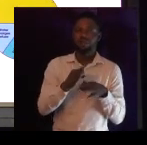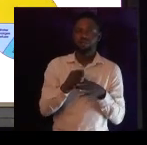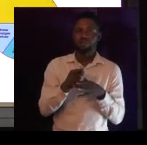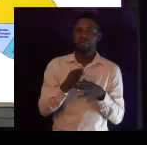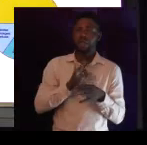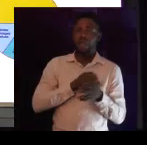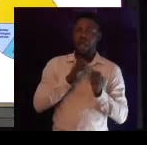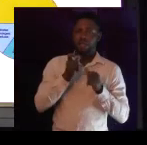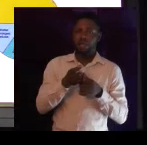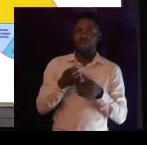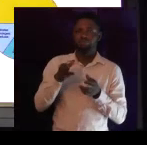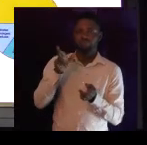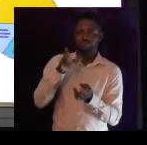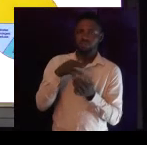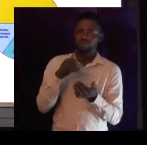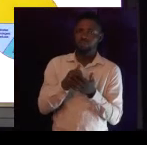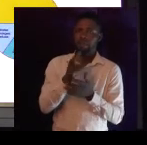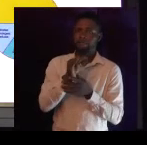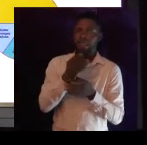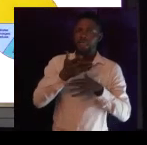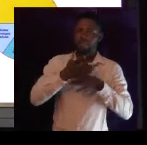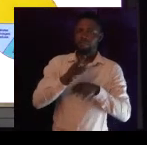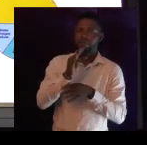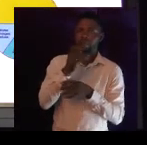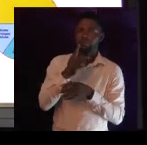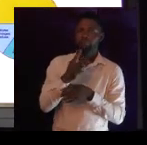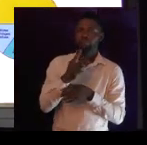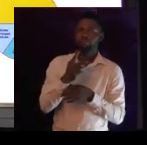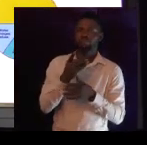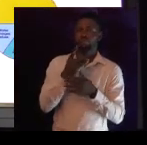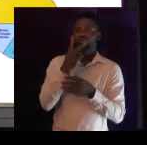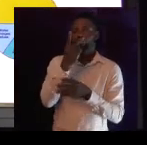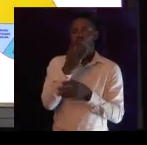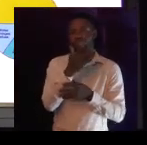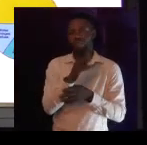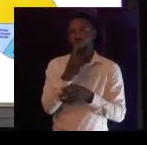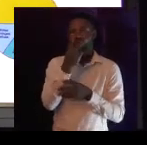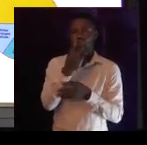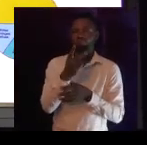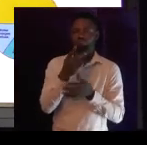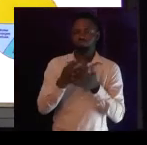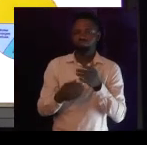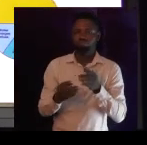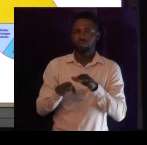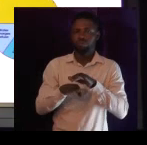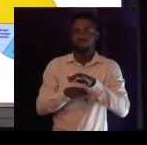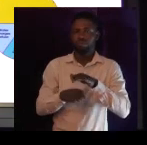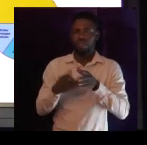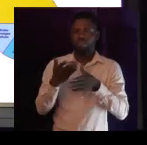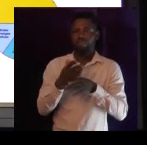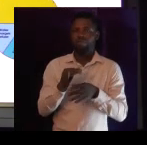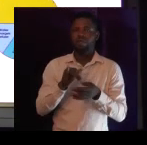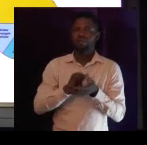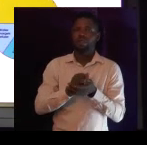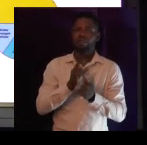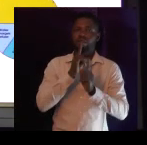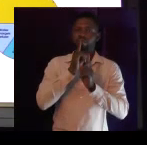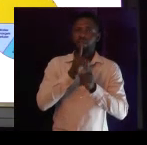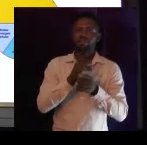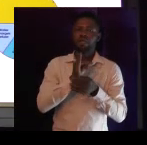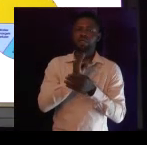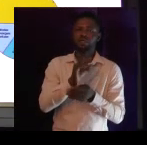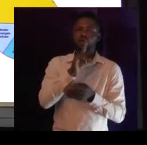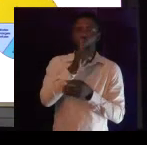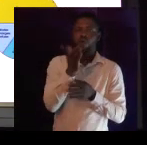the fraction. But I can reduce this to the lowest term by dividing by 2. So 2 goes here, 1, 2 goes here, 10. Final fraction is 1 all